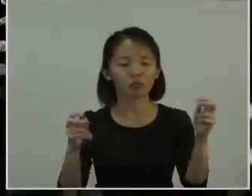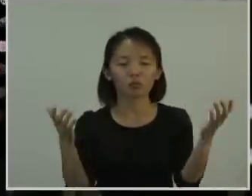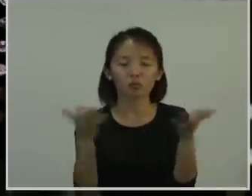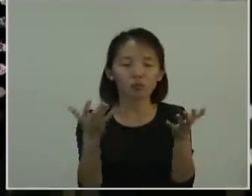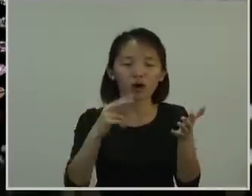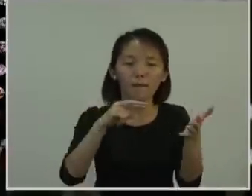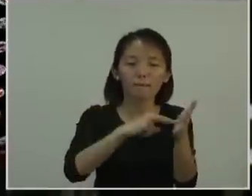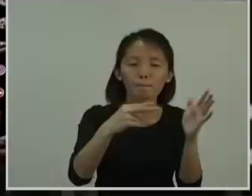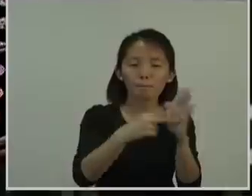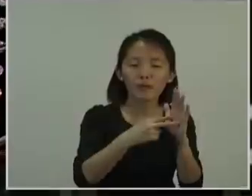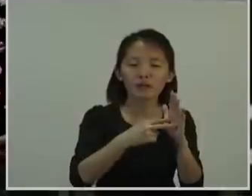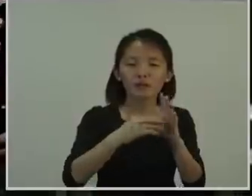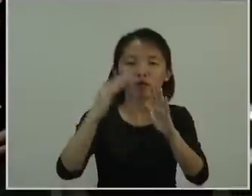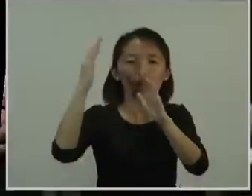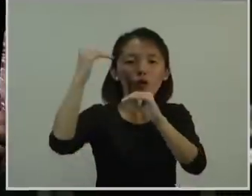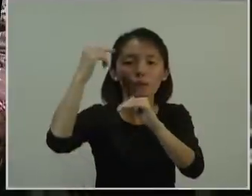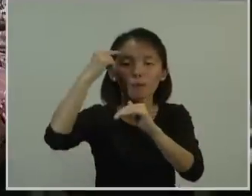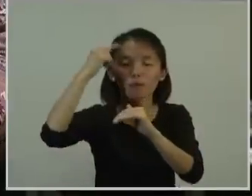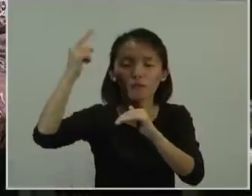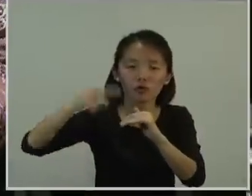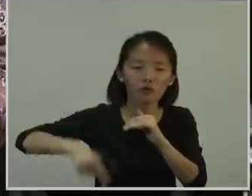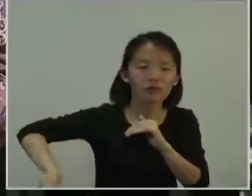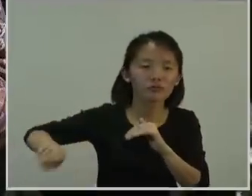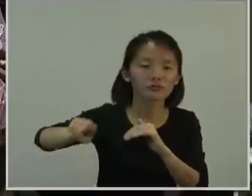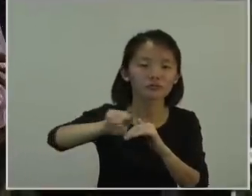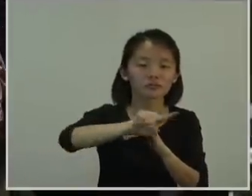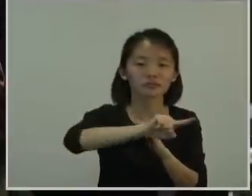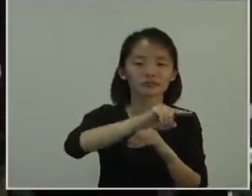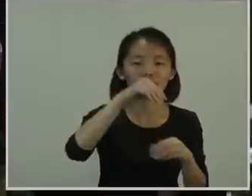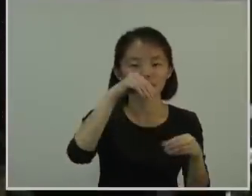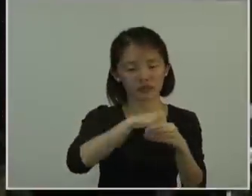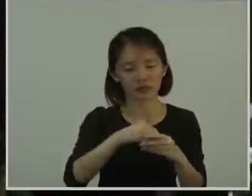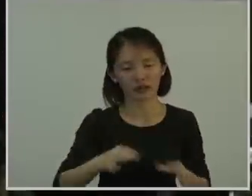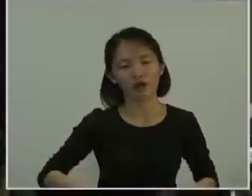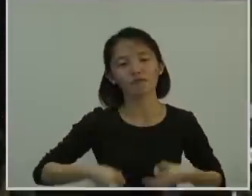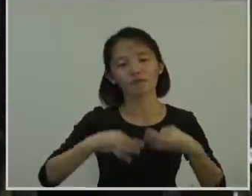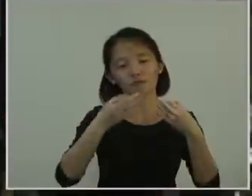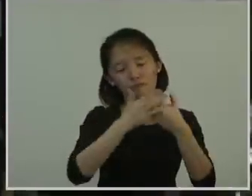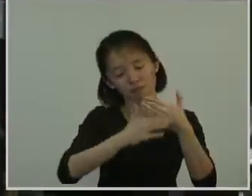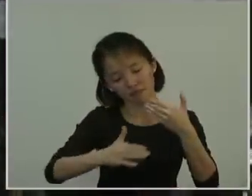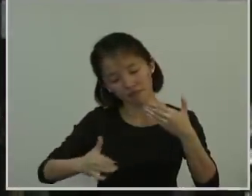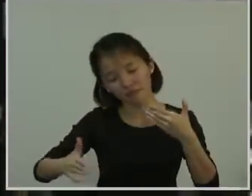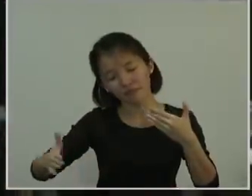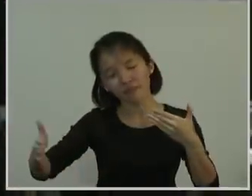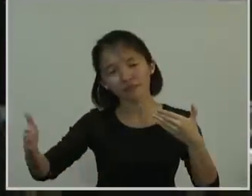for every one of us in the journey of life.